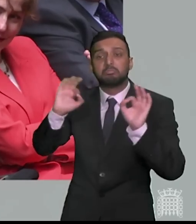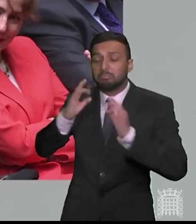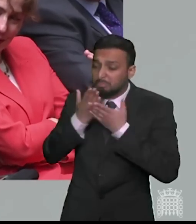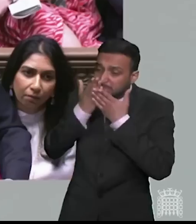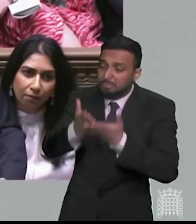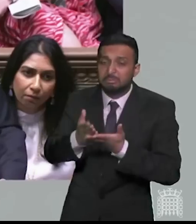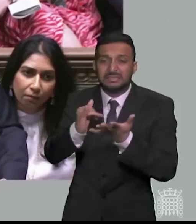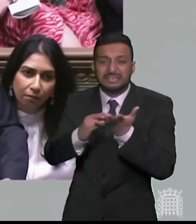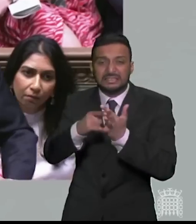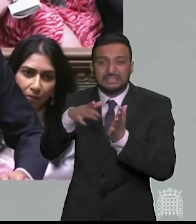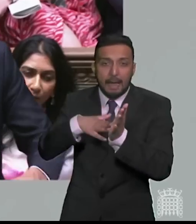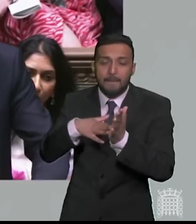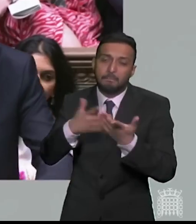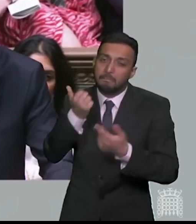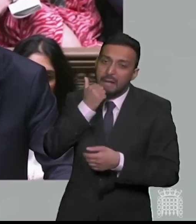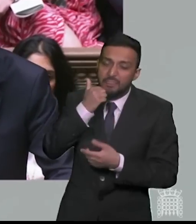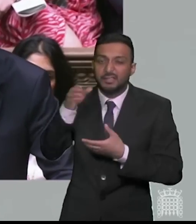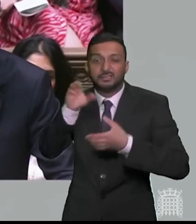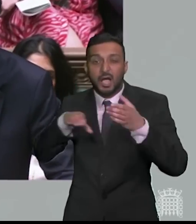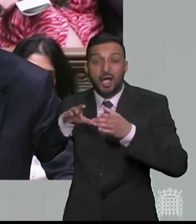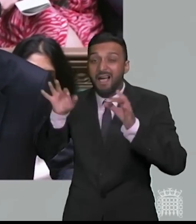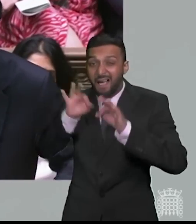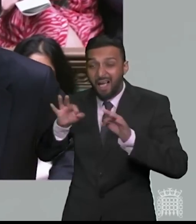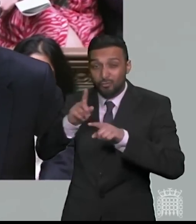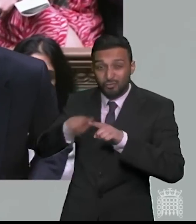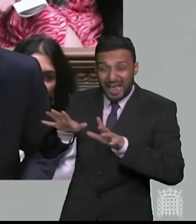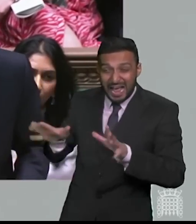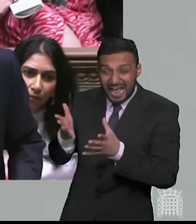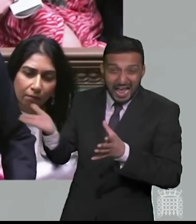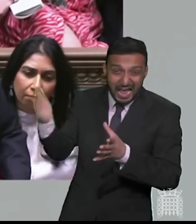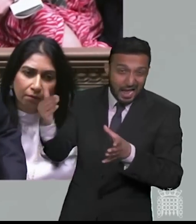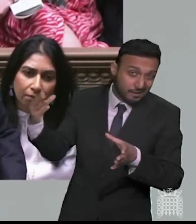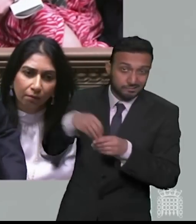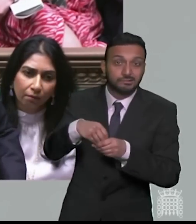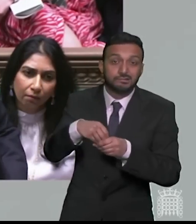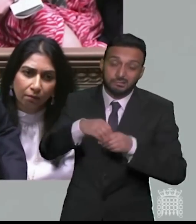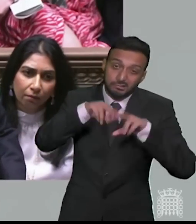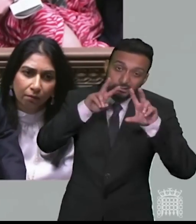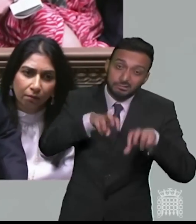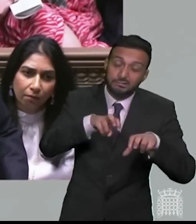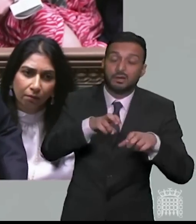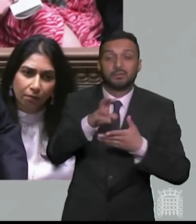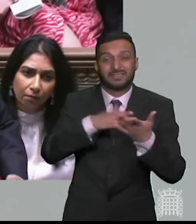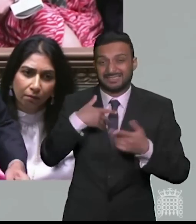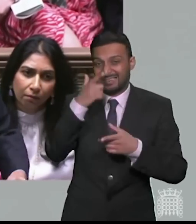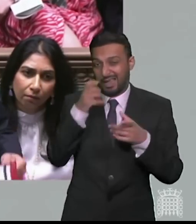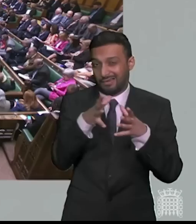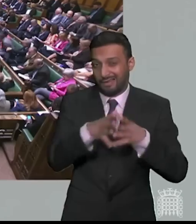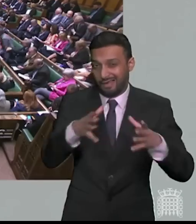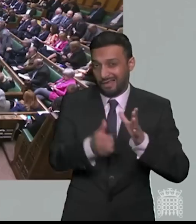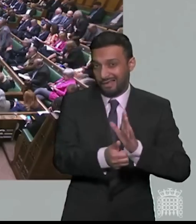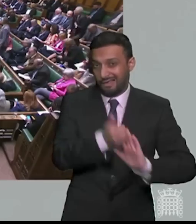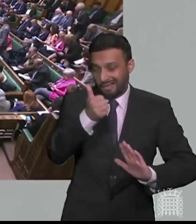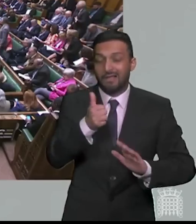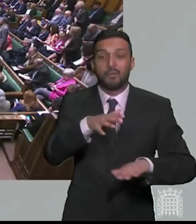AI. I look forward to getting more recommendations from him for how we can strengthen our investment in skills to make sure everyone can realise the benefits that this may bring.